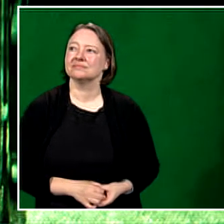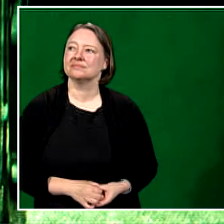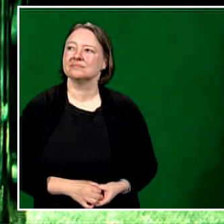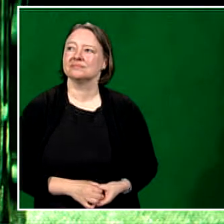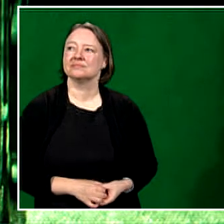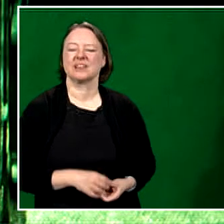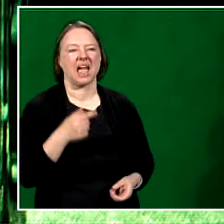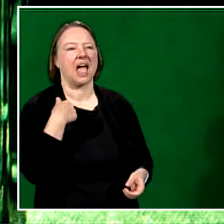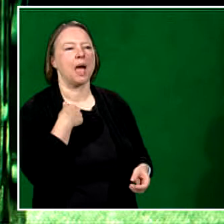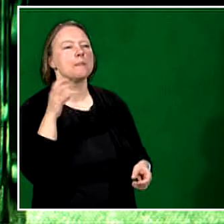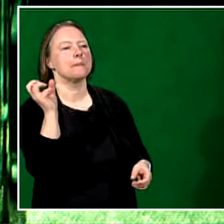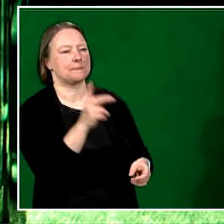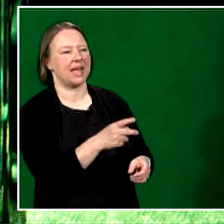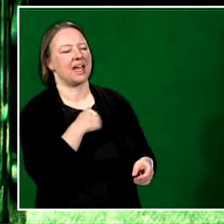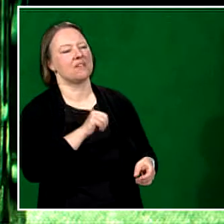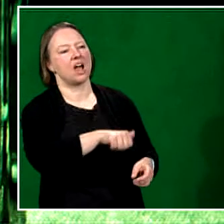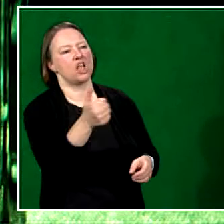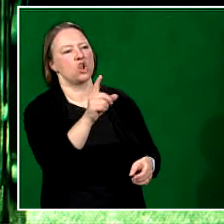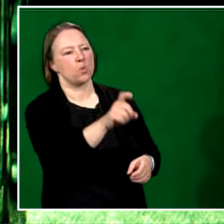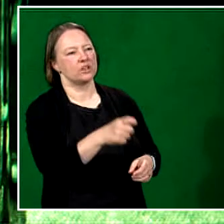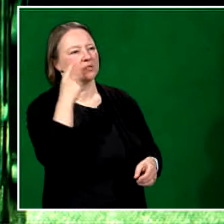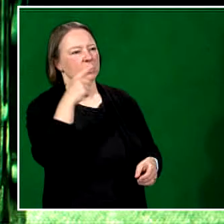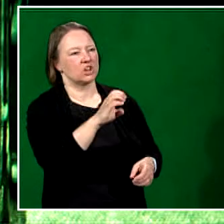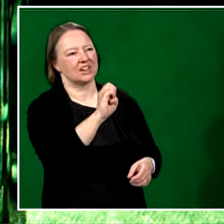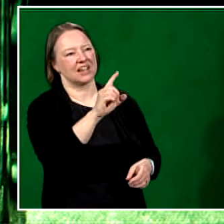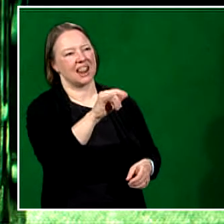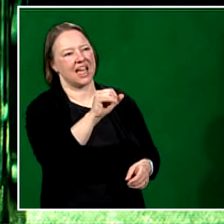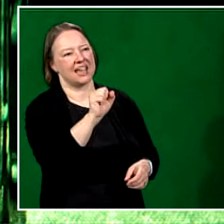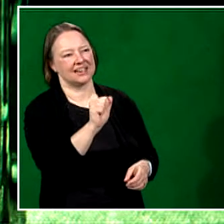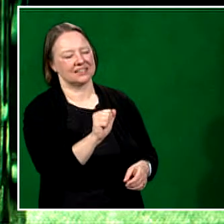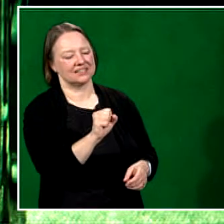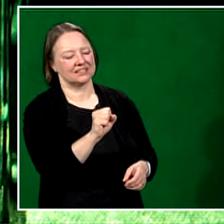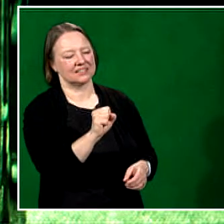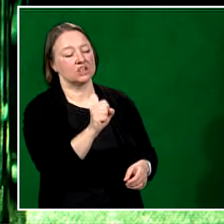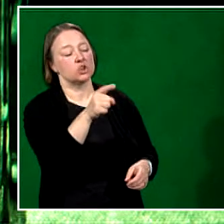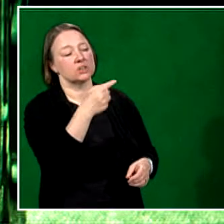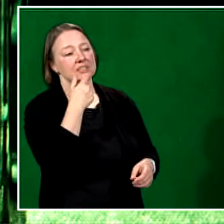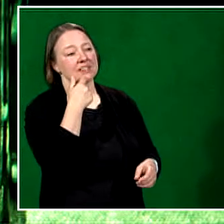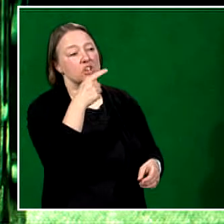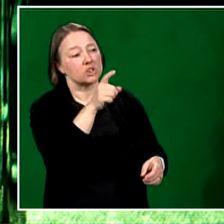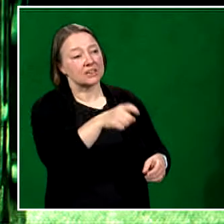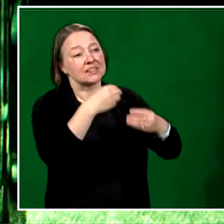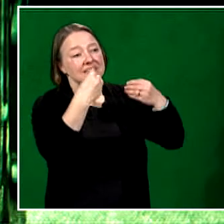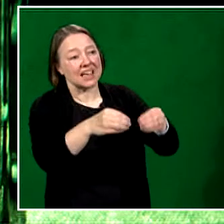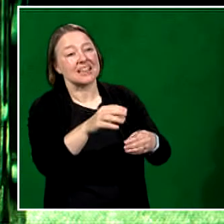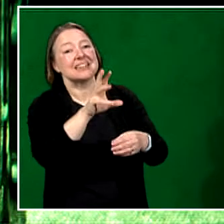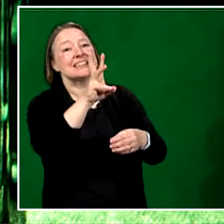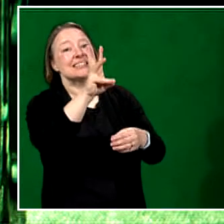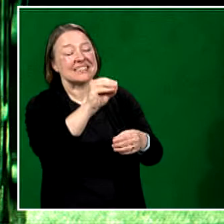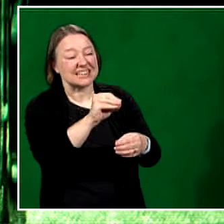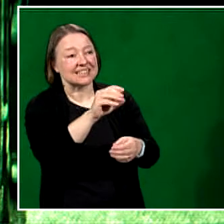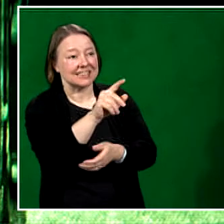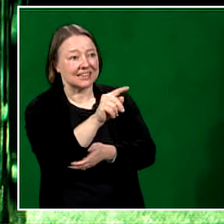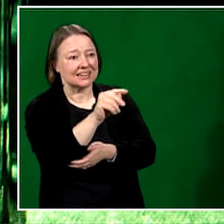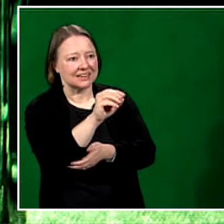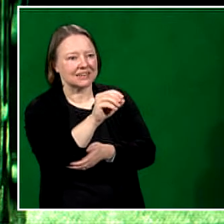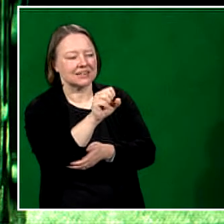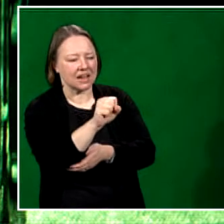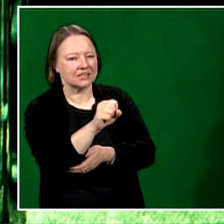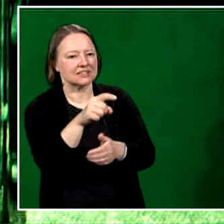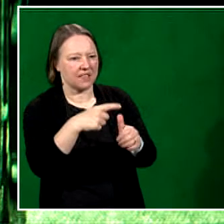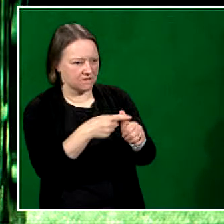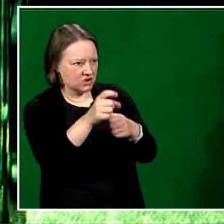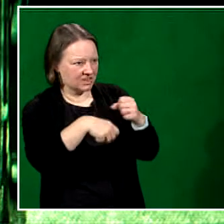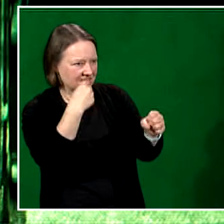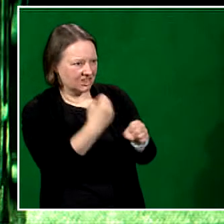Maybe I'll jump back in with another question for you, Elias. You said you need to sell 60 tons in year one